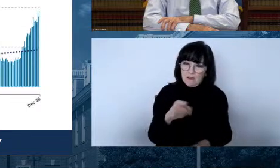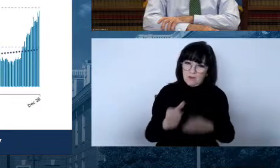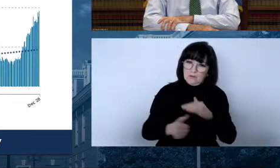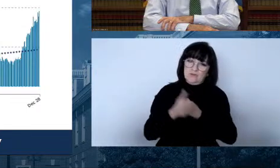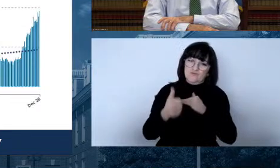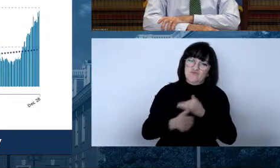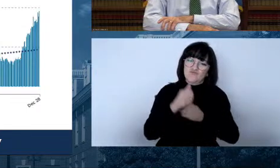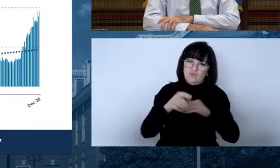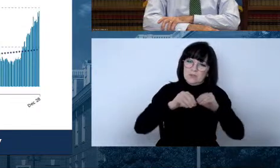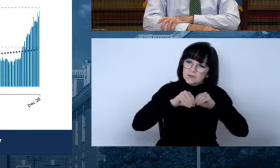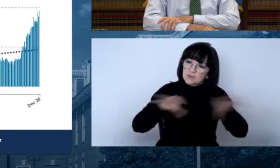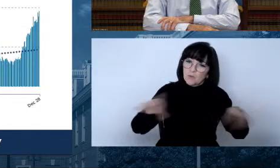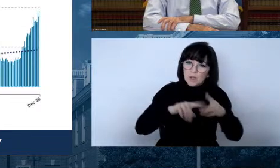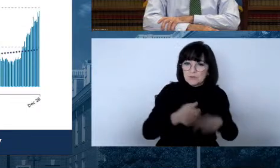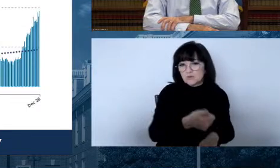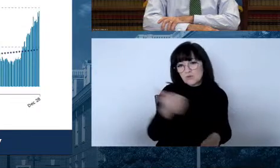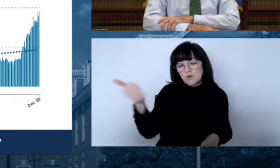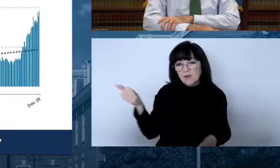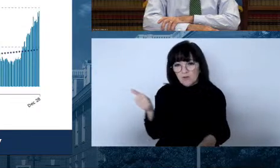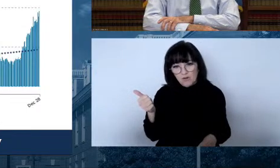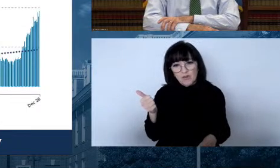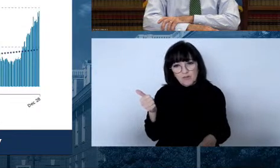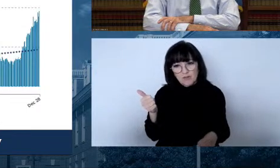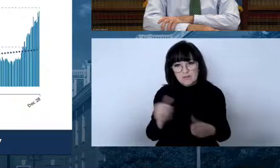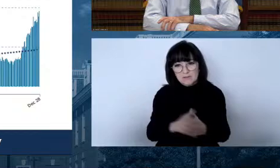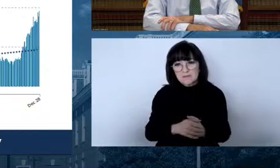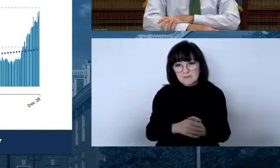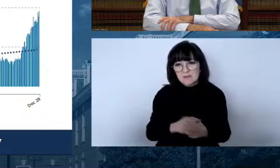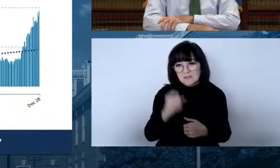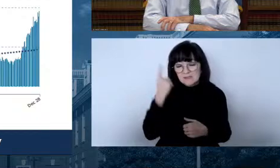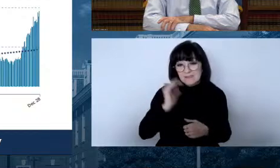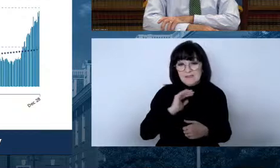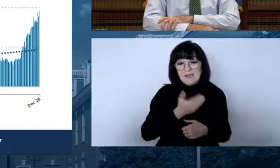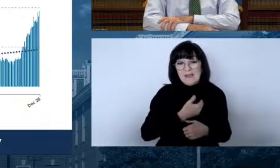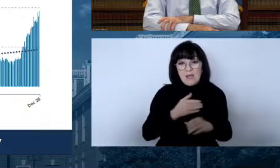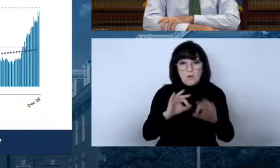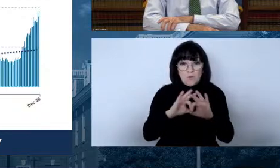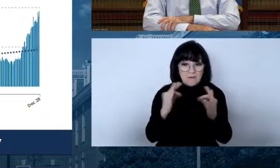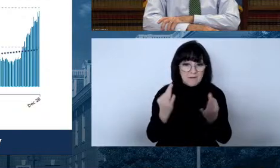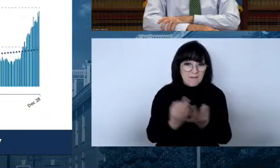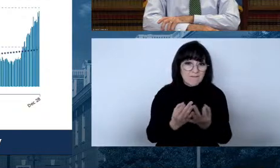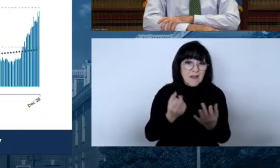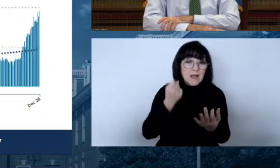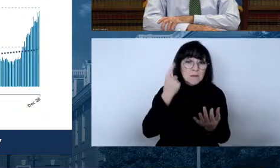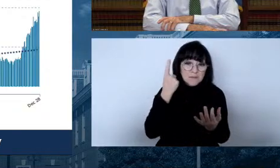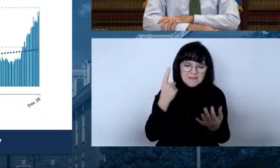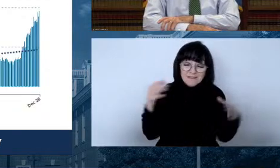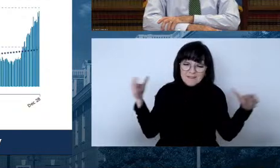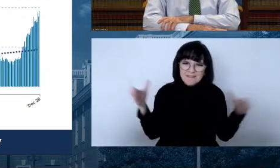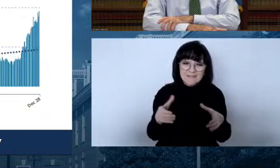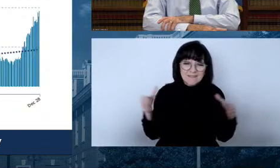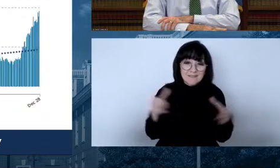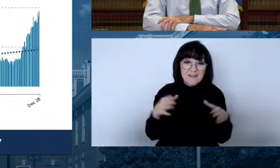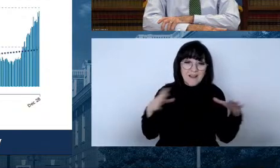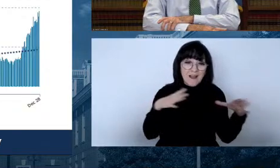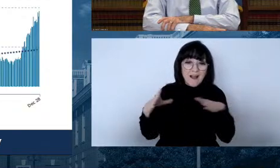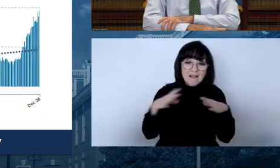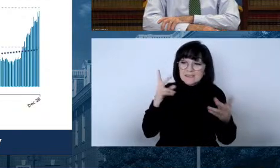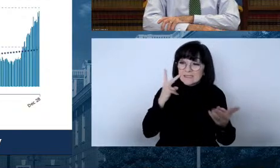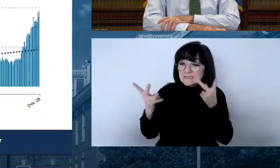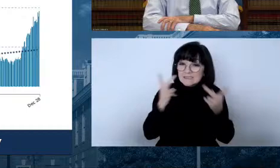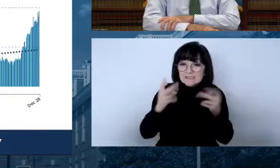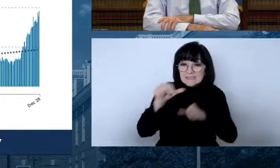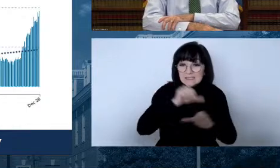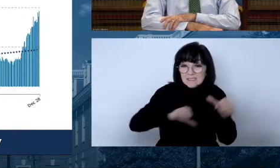household, particularly as our family members come and go over the holidays. And by all means, I think